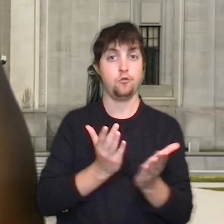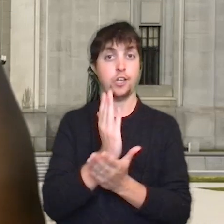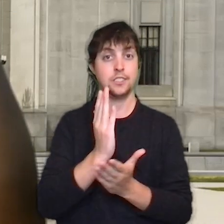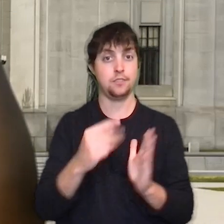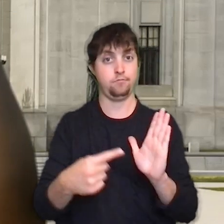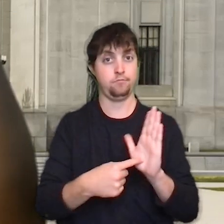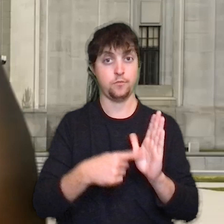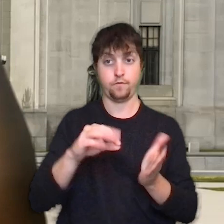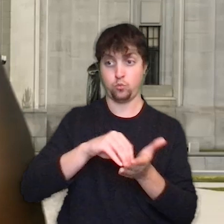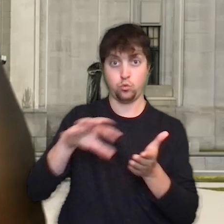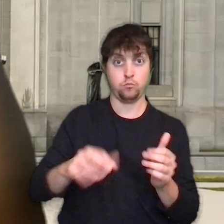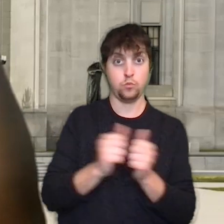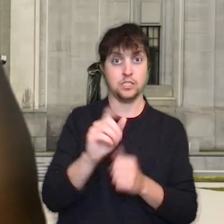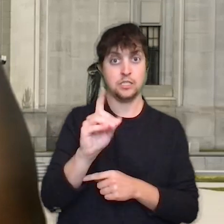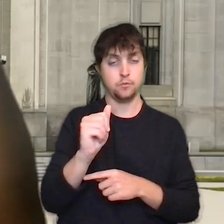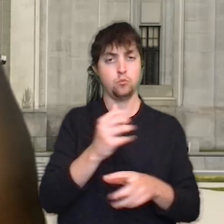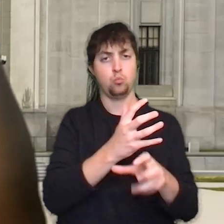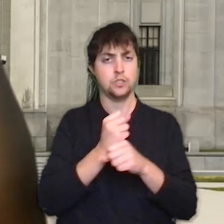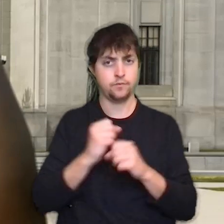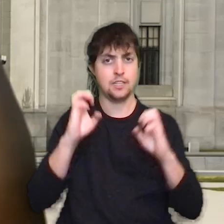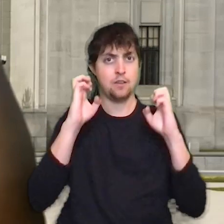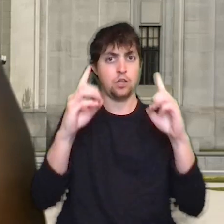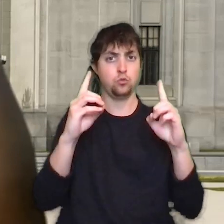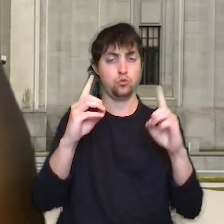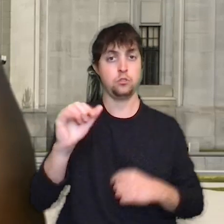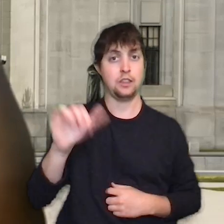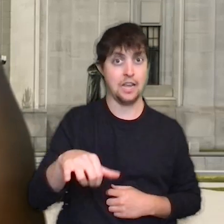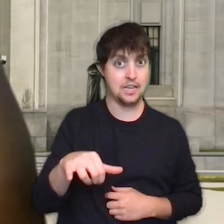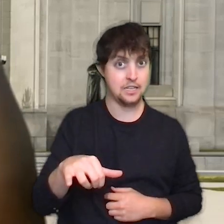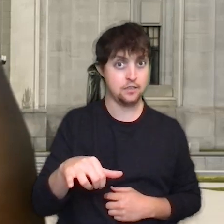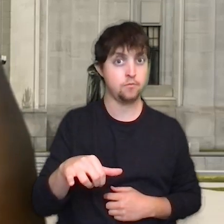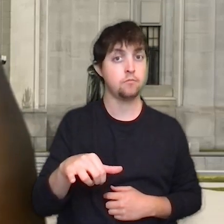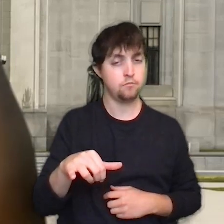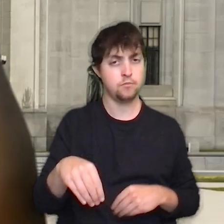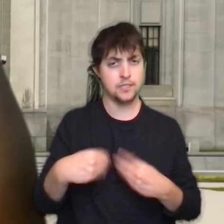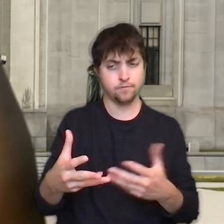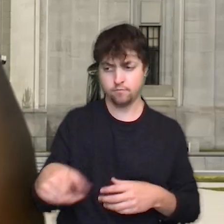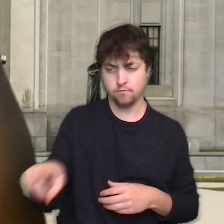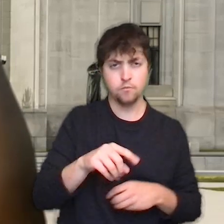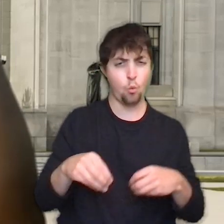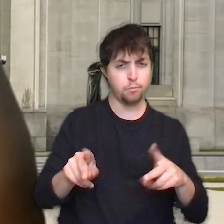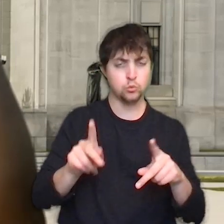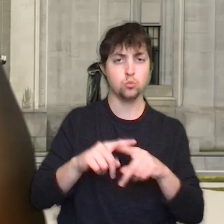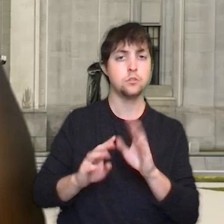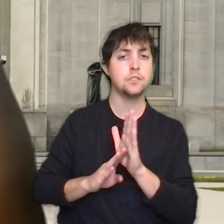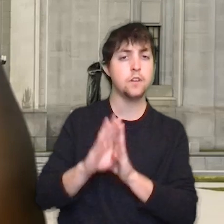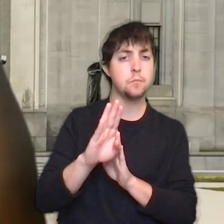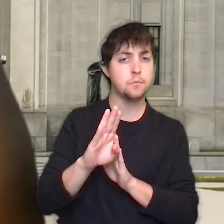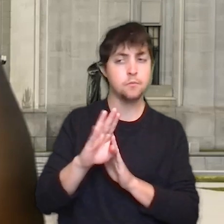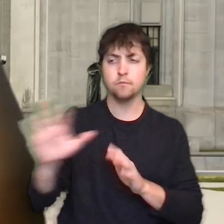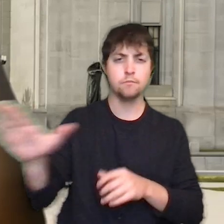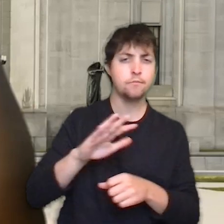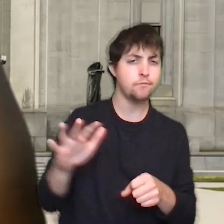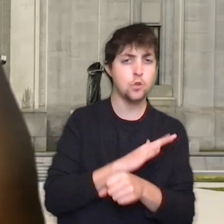the legal rights of students with disabilities to receive an education that gives them an opportunity